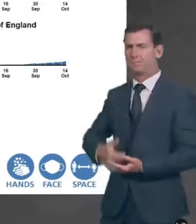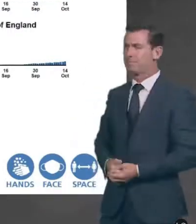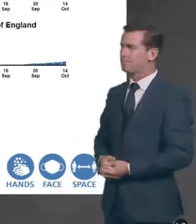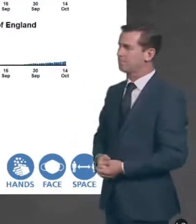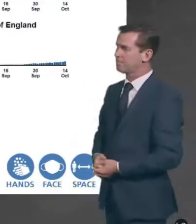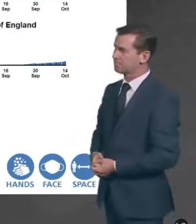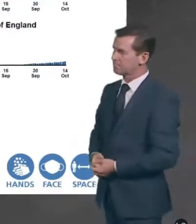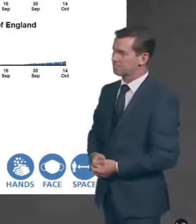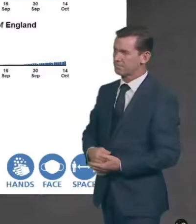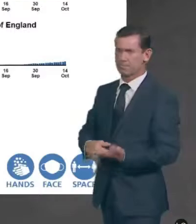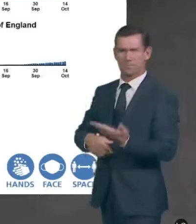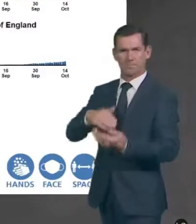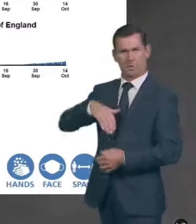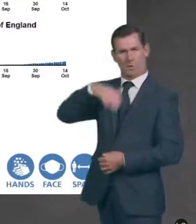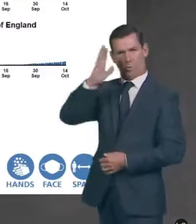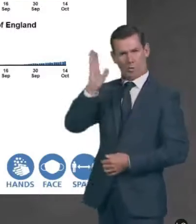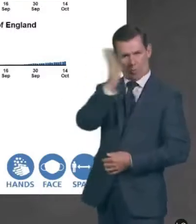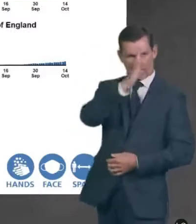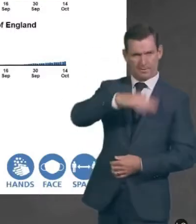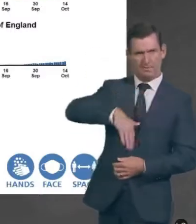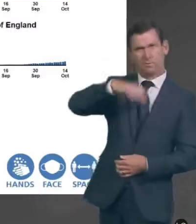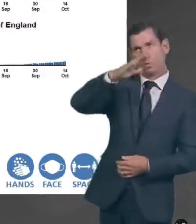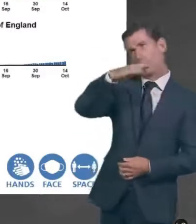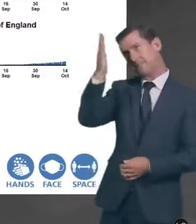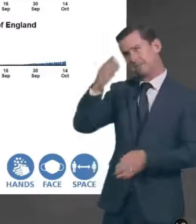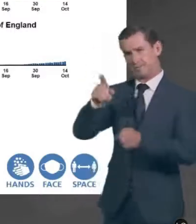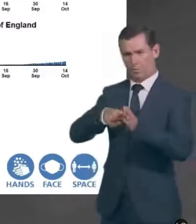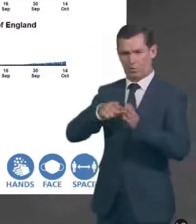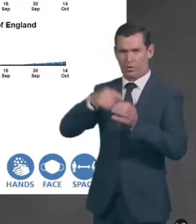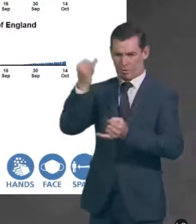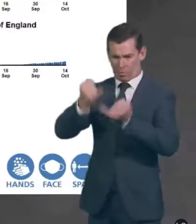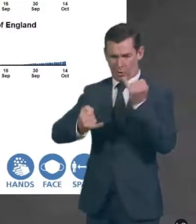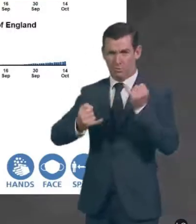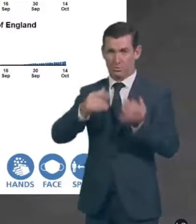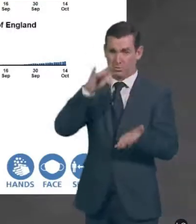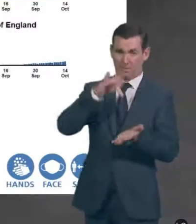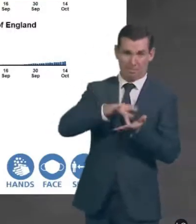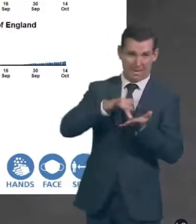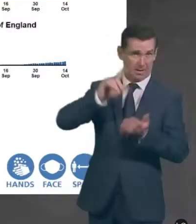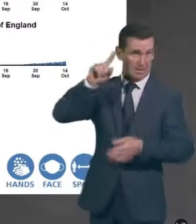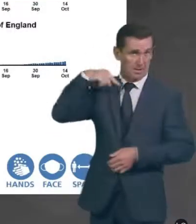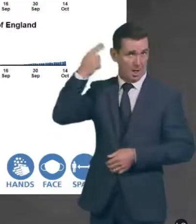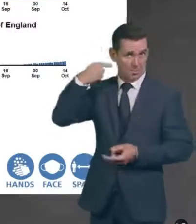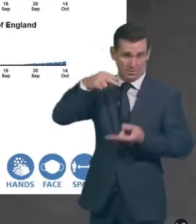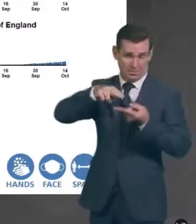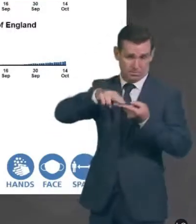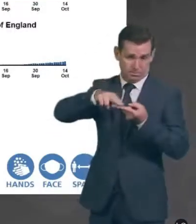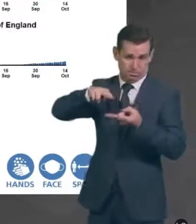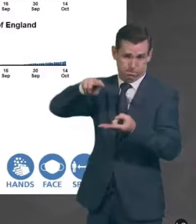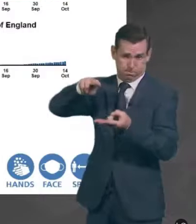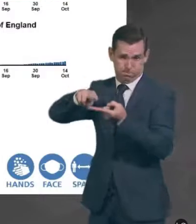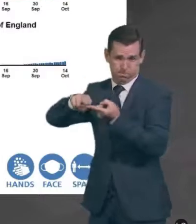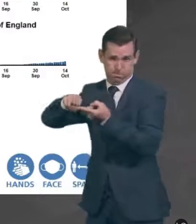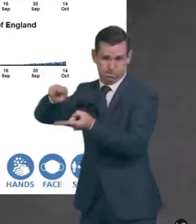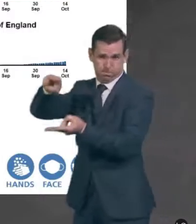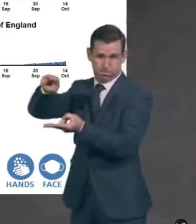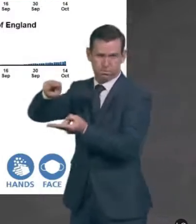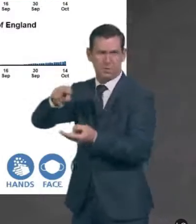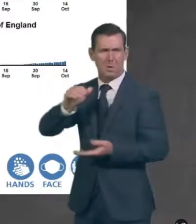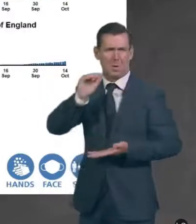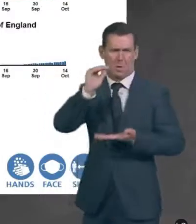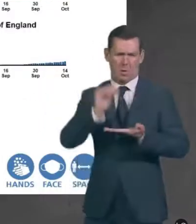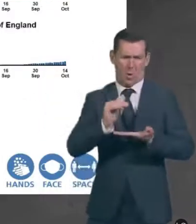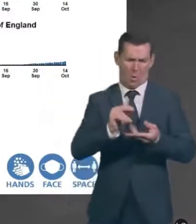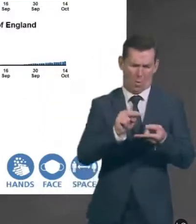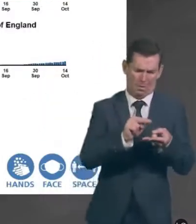numbers and increasing, Midlands increasing, London beginning to increase, and you can see other areas lower, but in all areas increasing a little